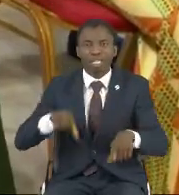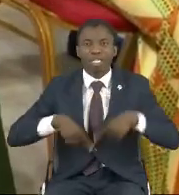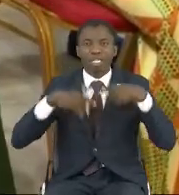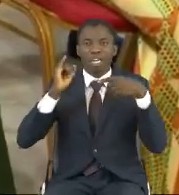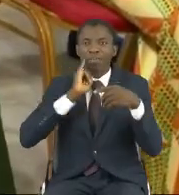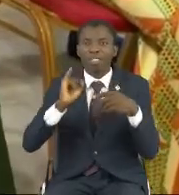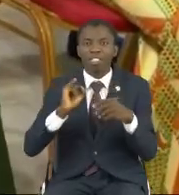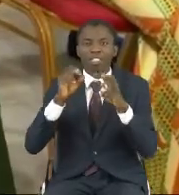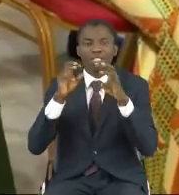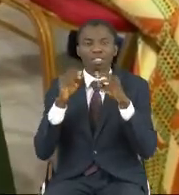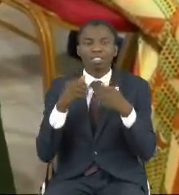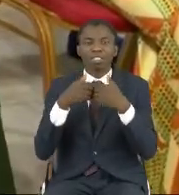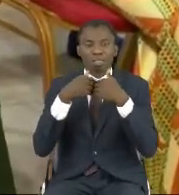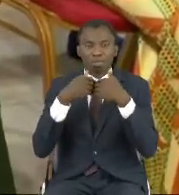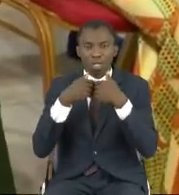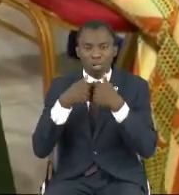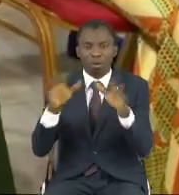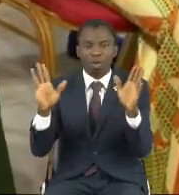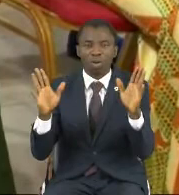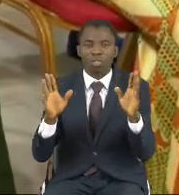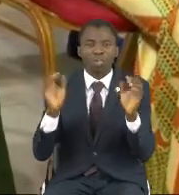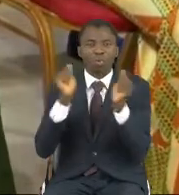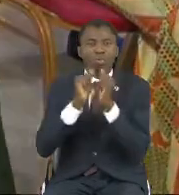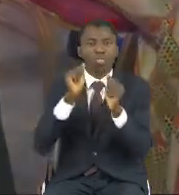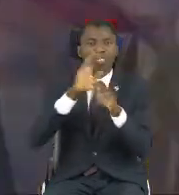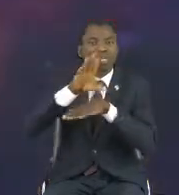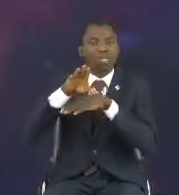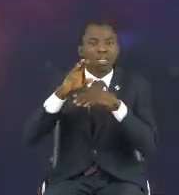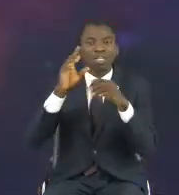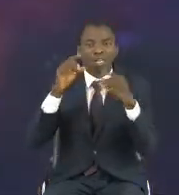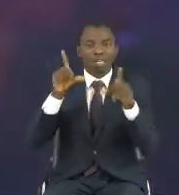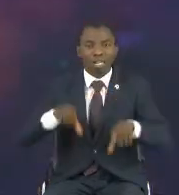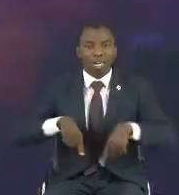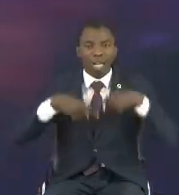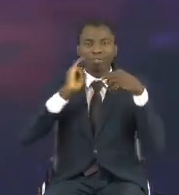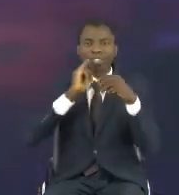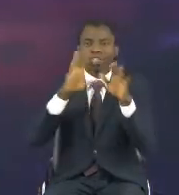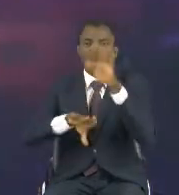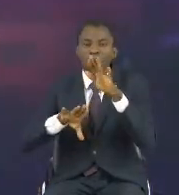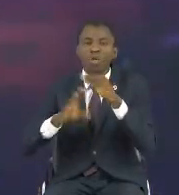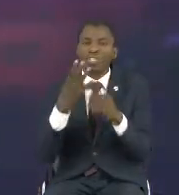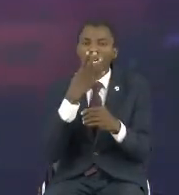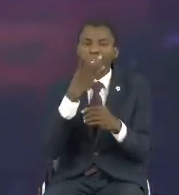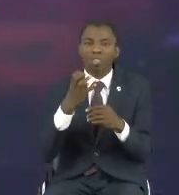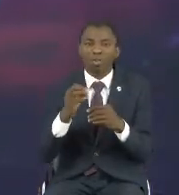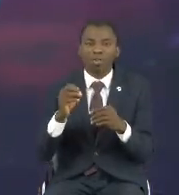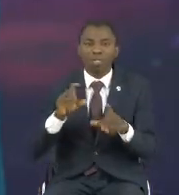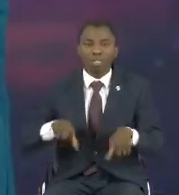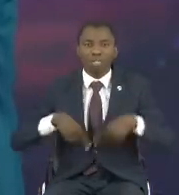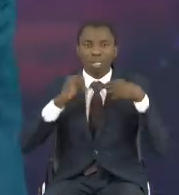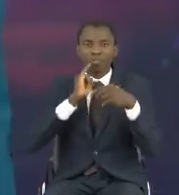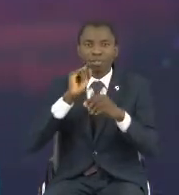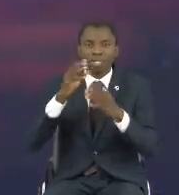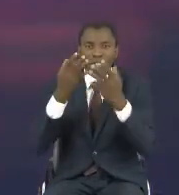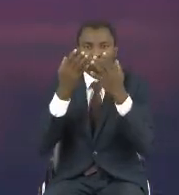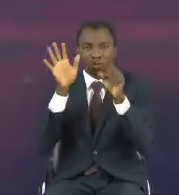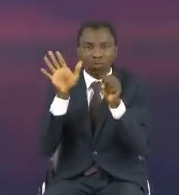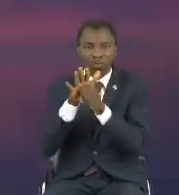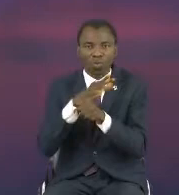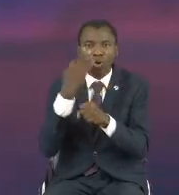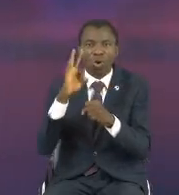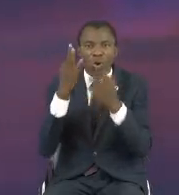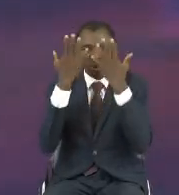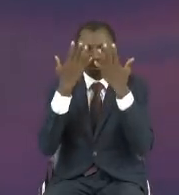miserable. Life is under a curse. Life is full of suffering. Life is full